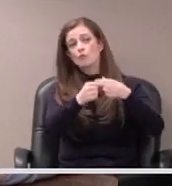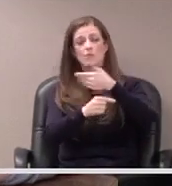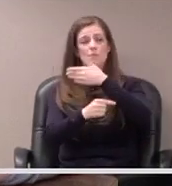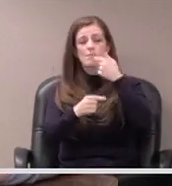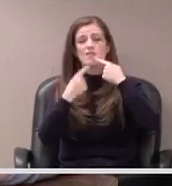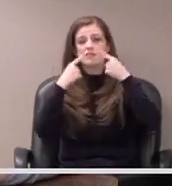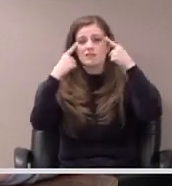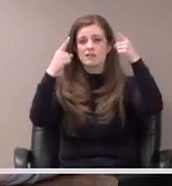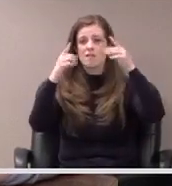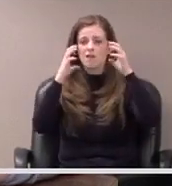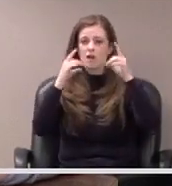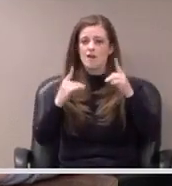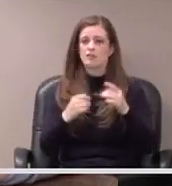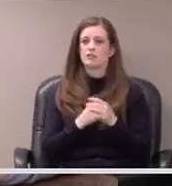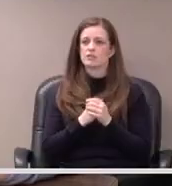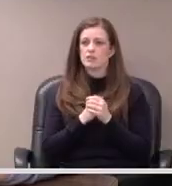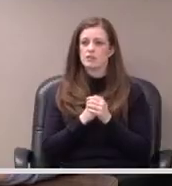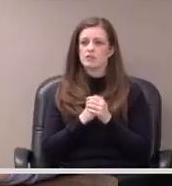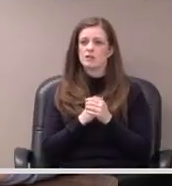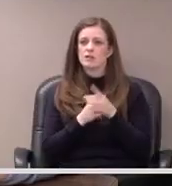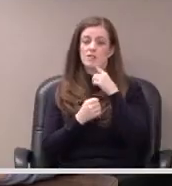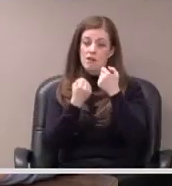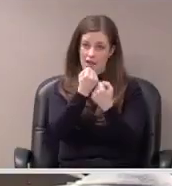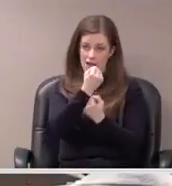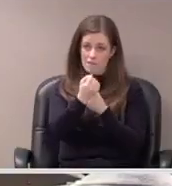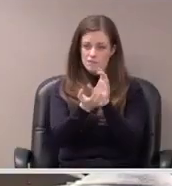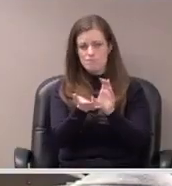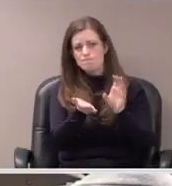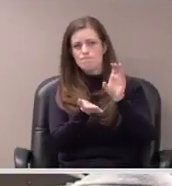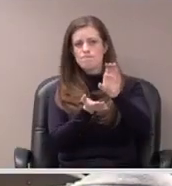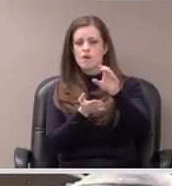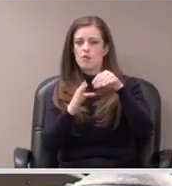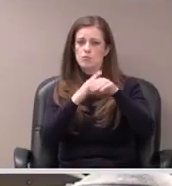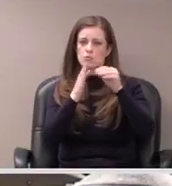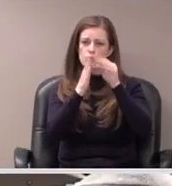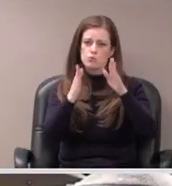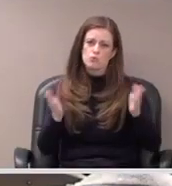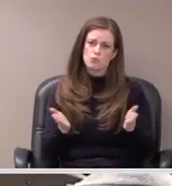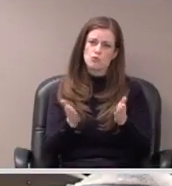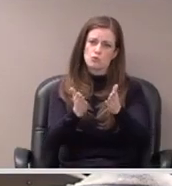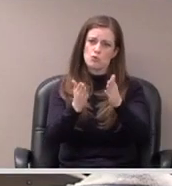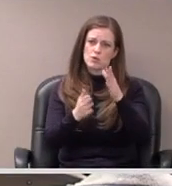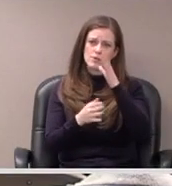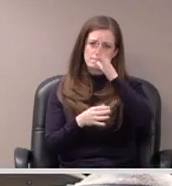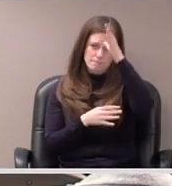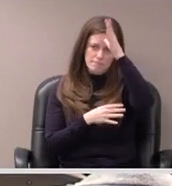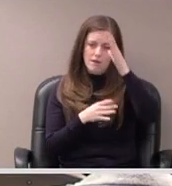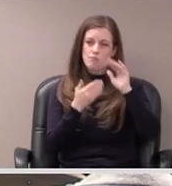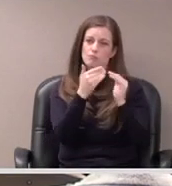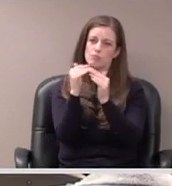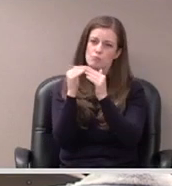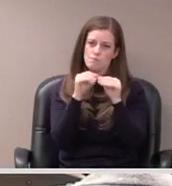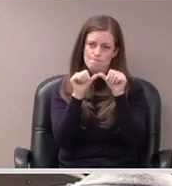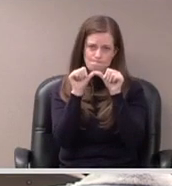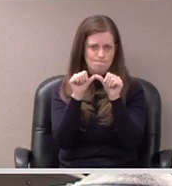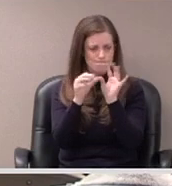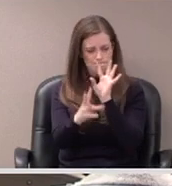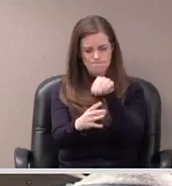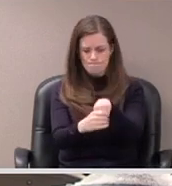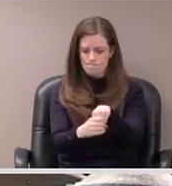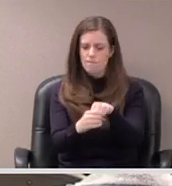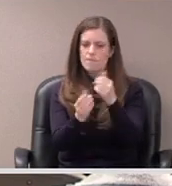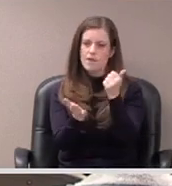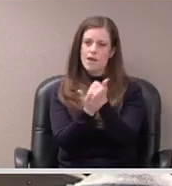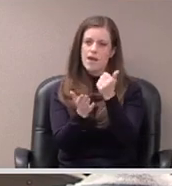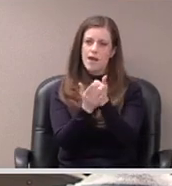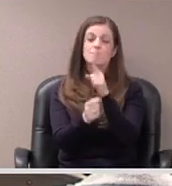all. And they are advocates who empower our students and encourage parents and the community to continually be involved in